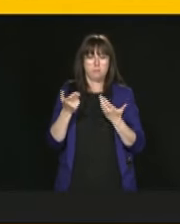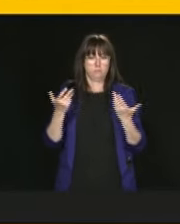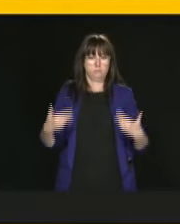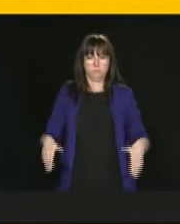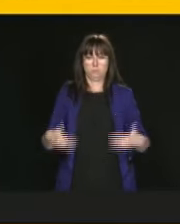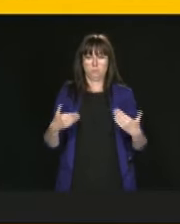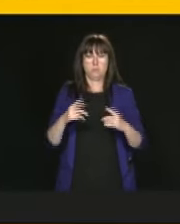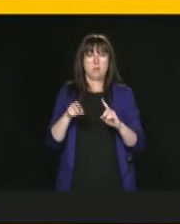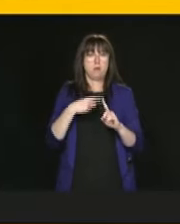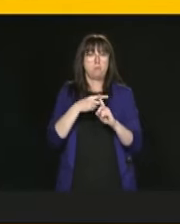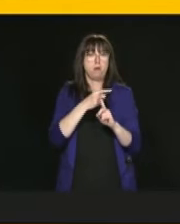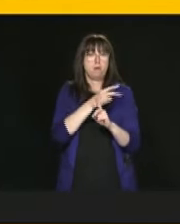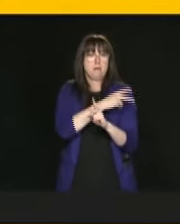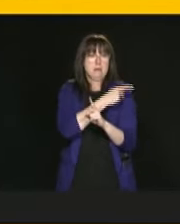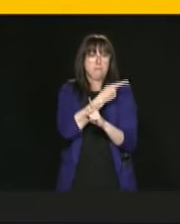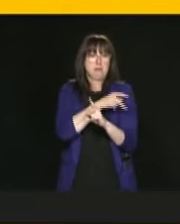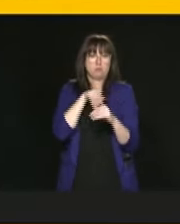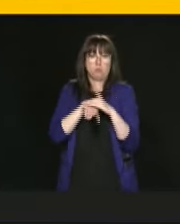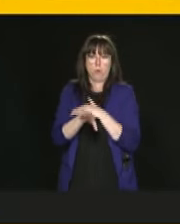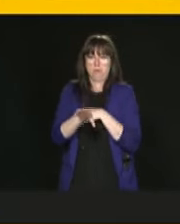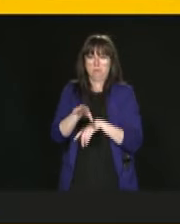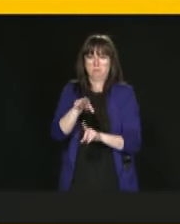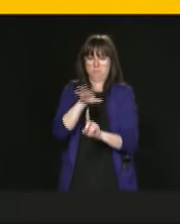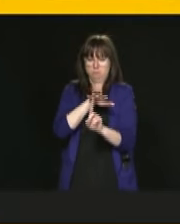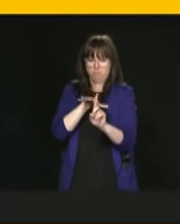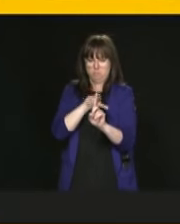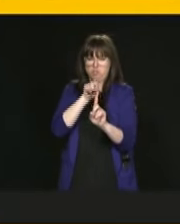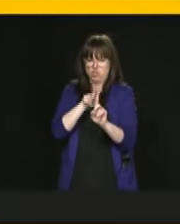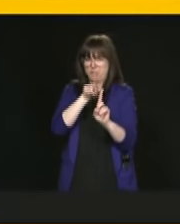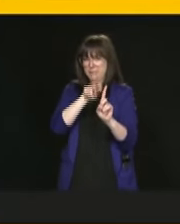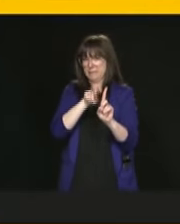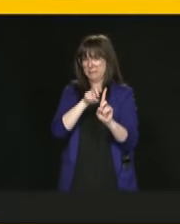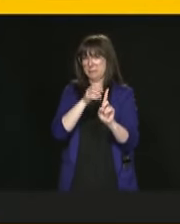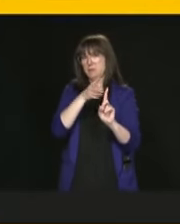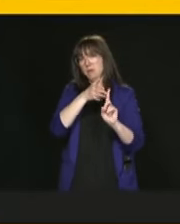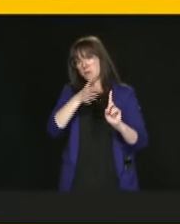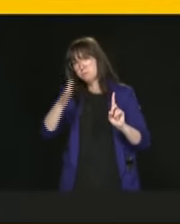all the way down to transportation and,